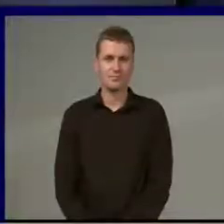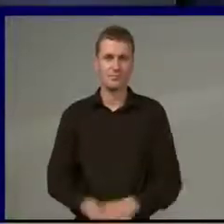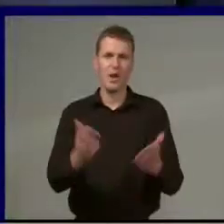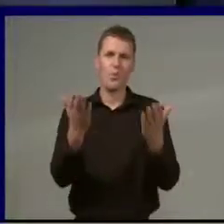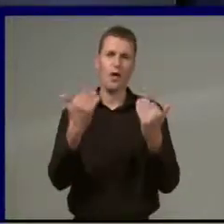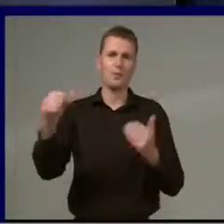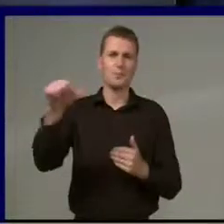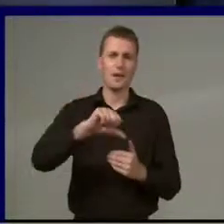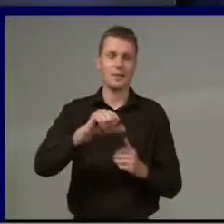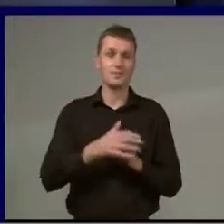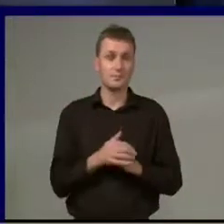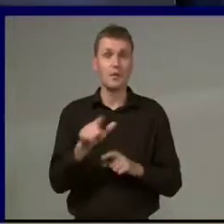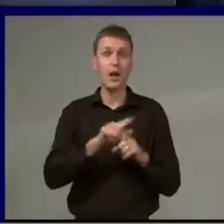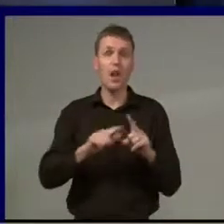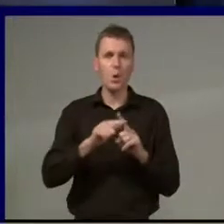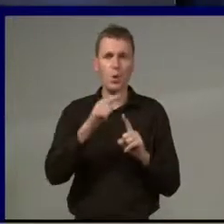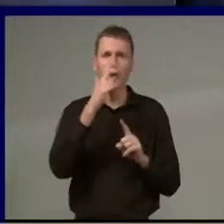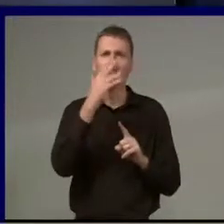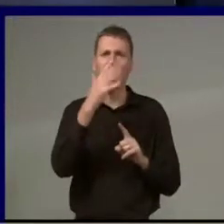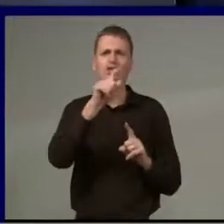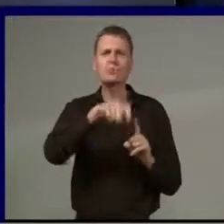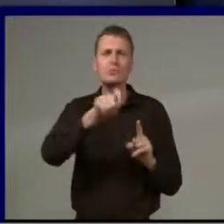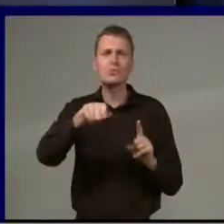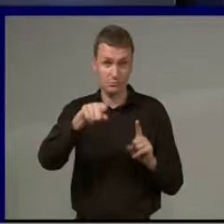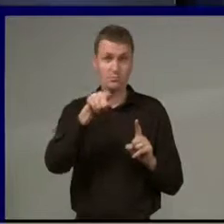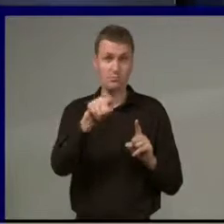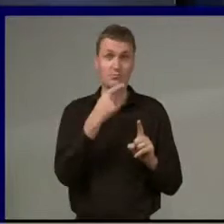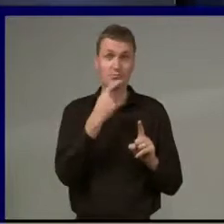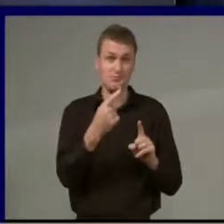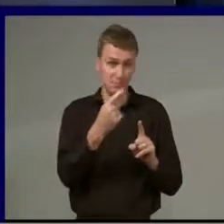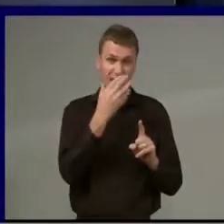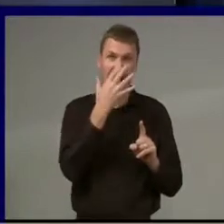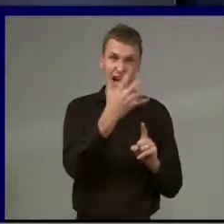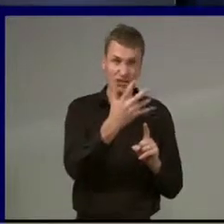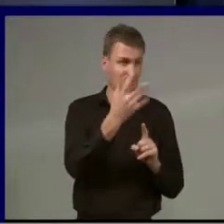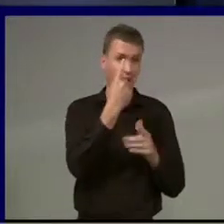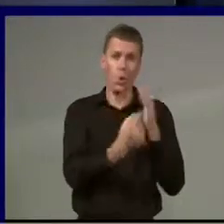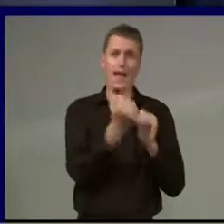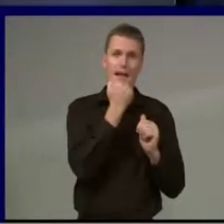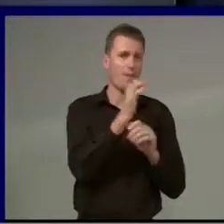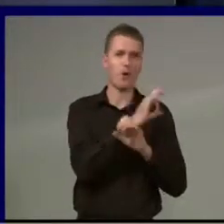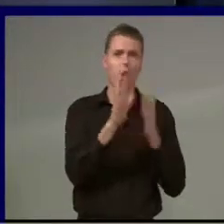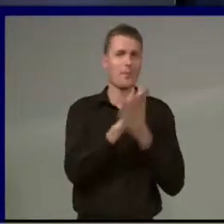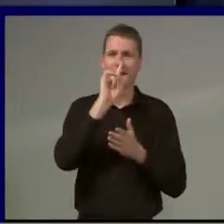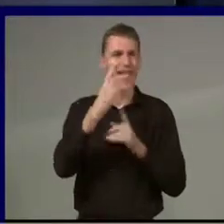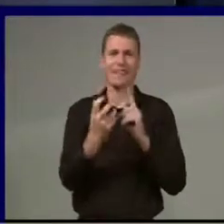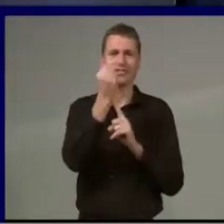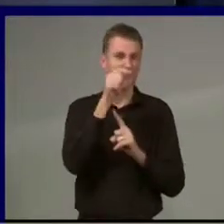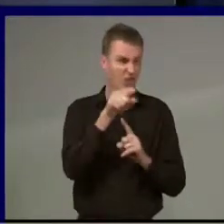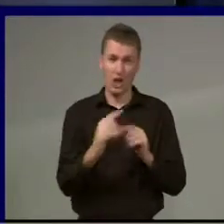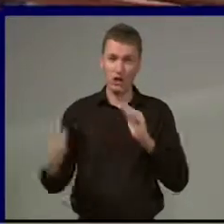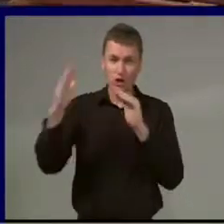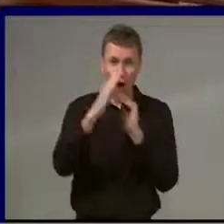Welcome back. A local teenager has proved age is nothing but a number, taking out the top award in New Zealand for piano